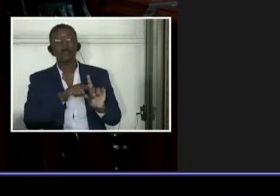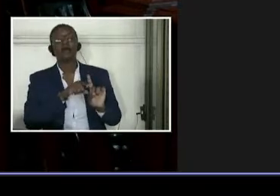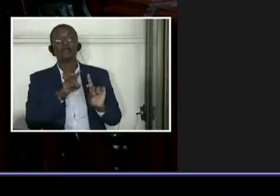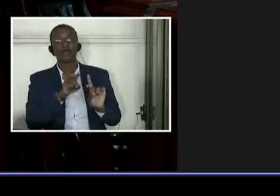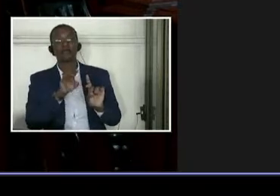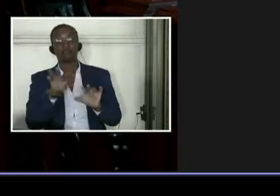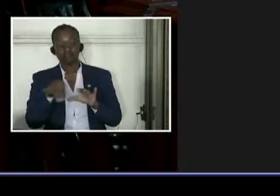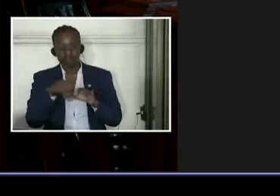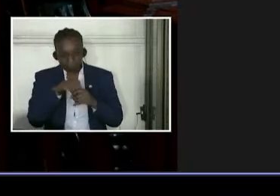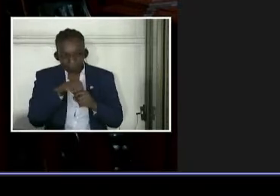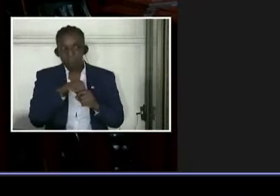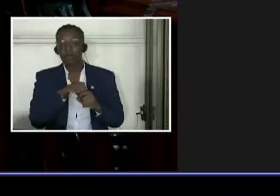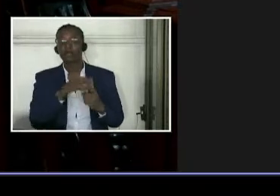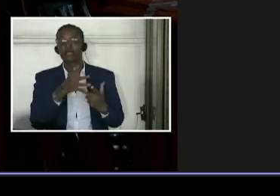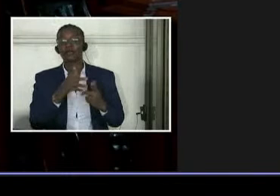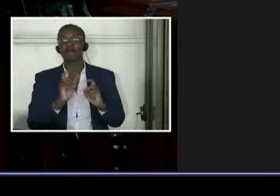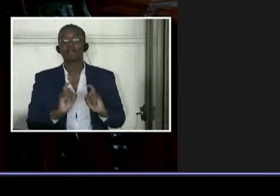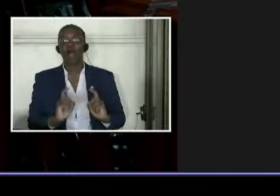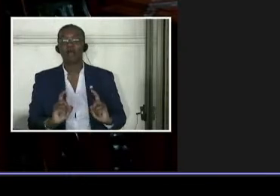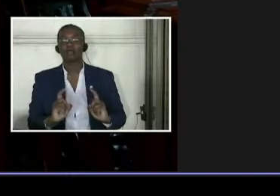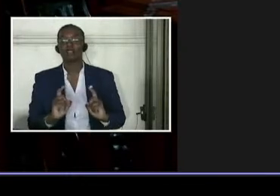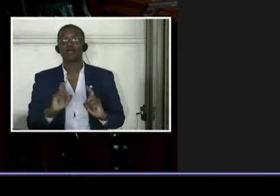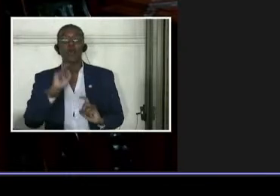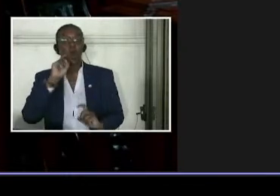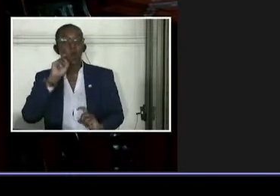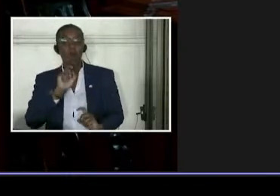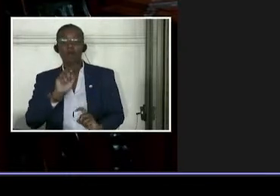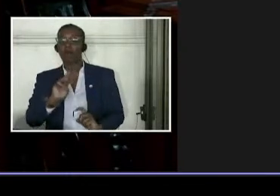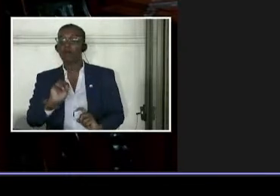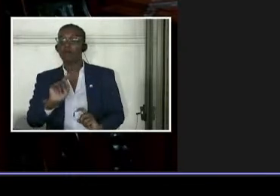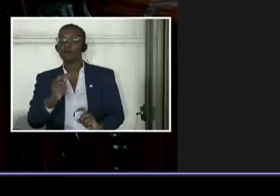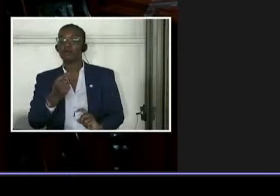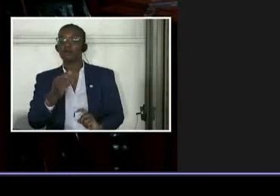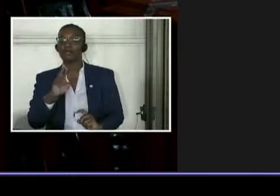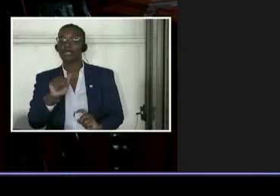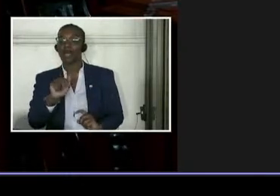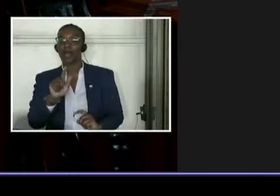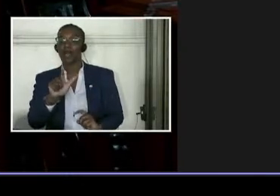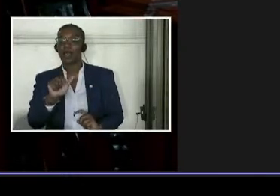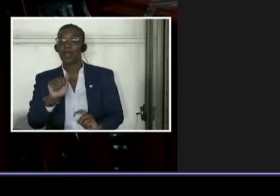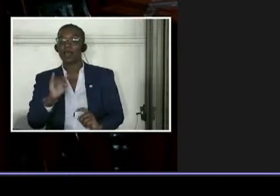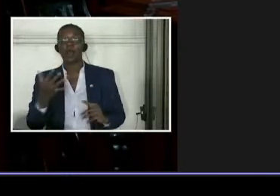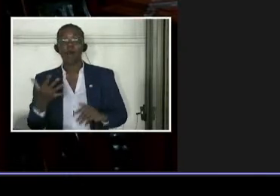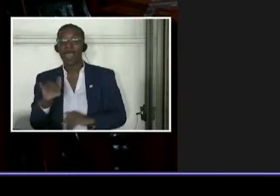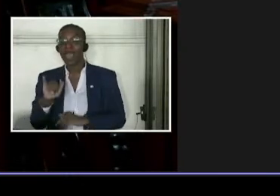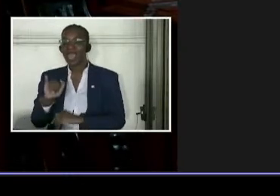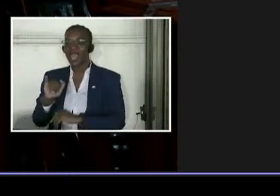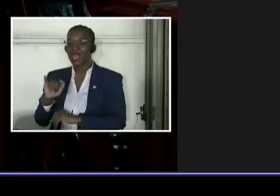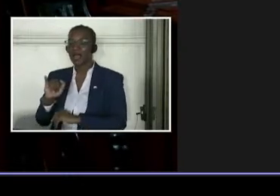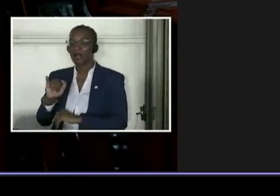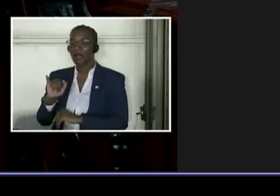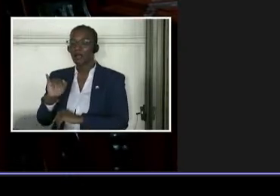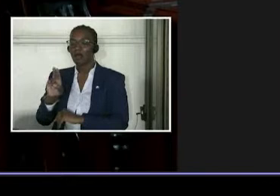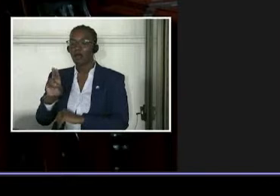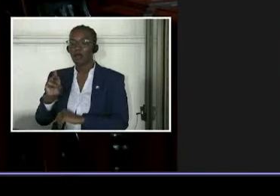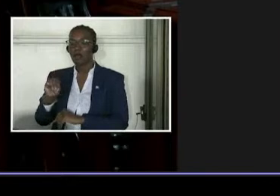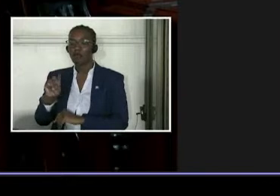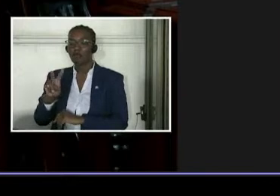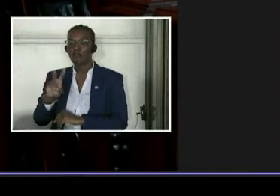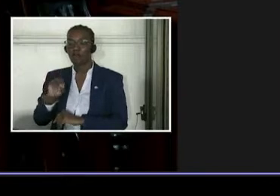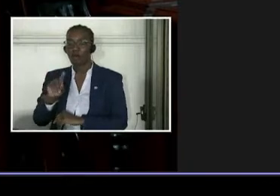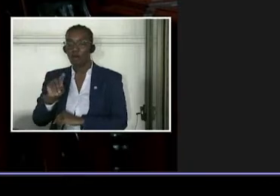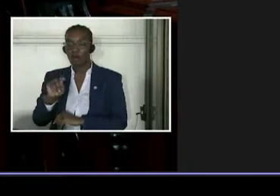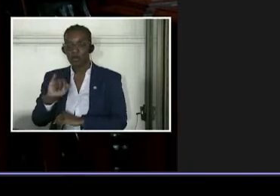We intervened with speed and provided a home for Gogo Mchalane from Ward 12 in Umvoti Local Municipality. Here, because of the terrain,